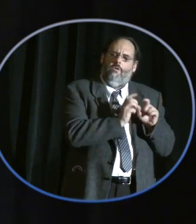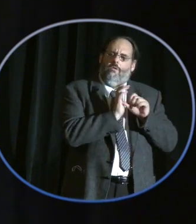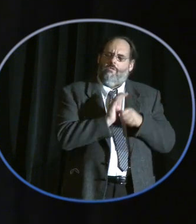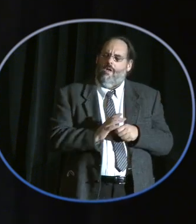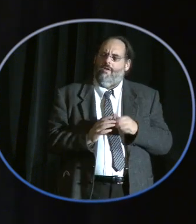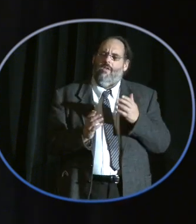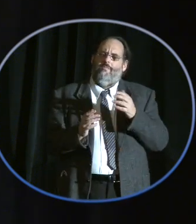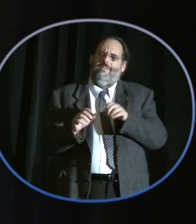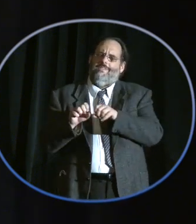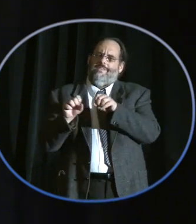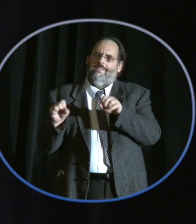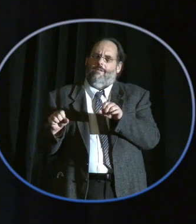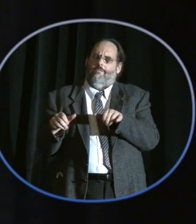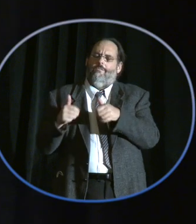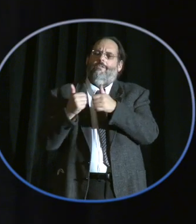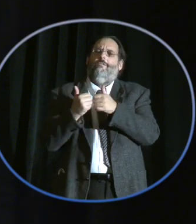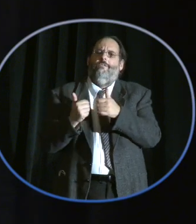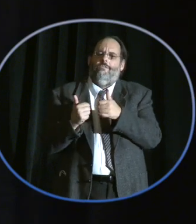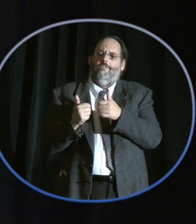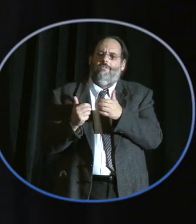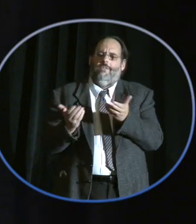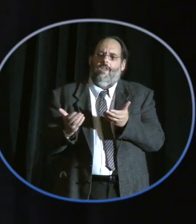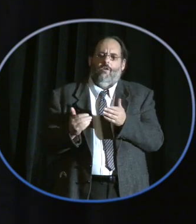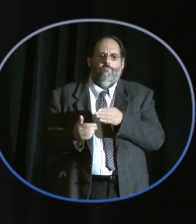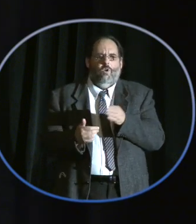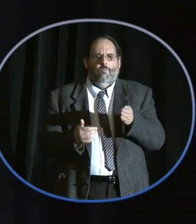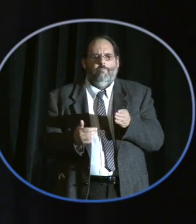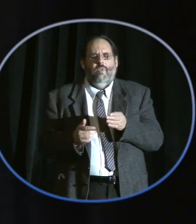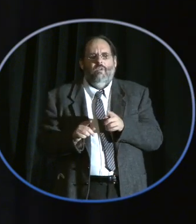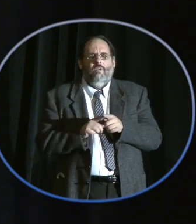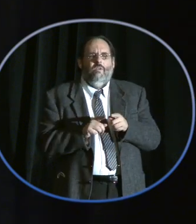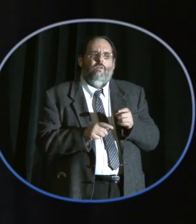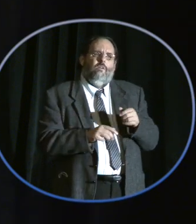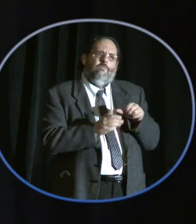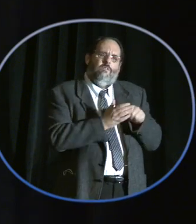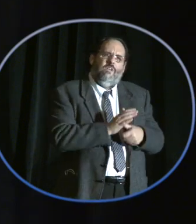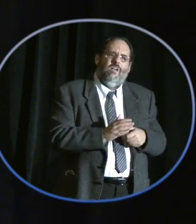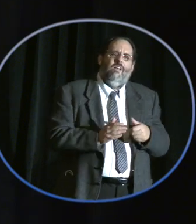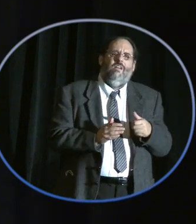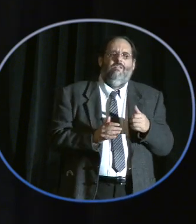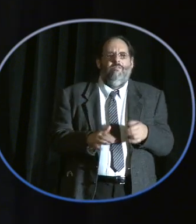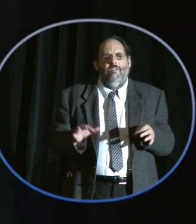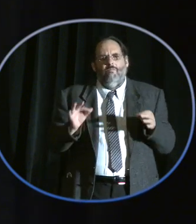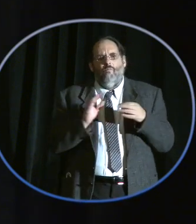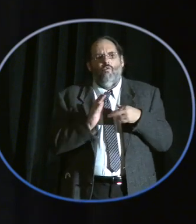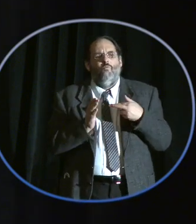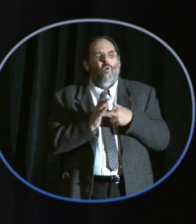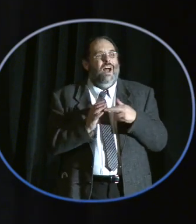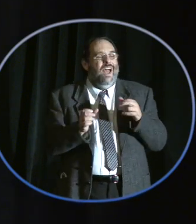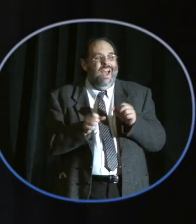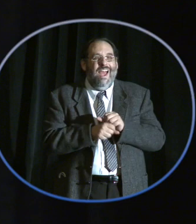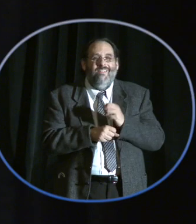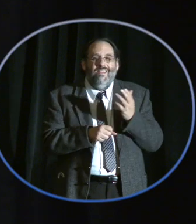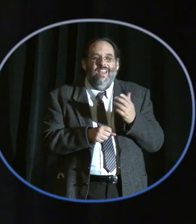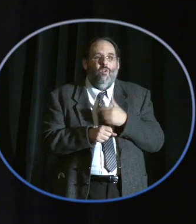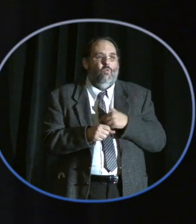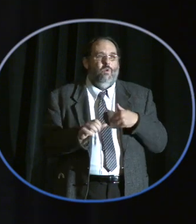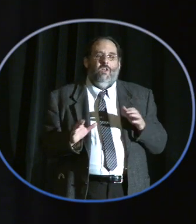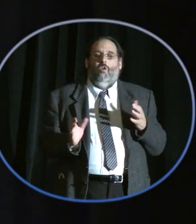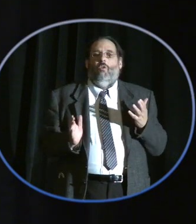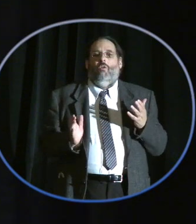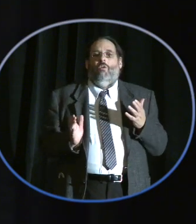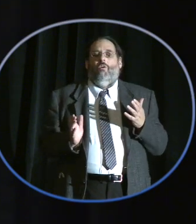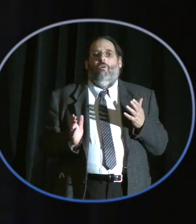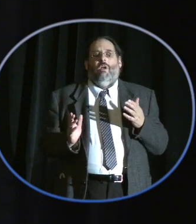highlighted some of the systemic challenges that our city faces, and it also underscored the vital role that everything in city government